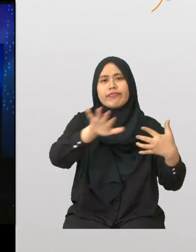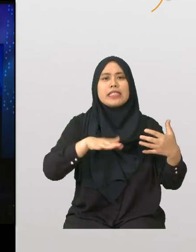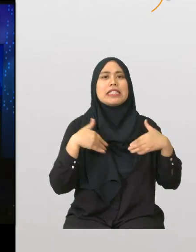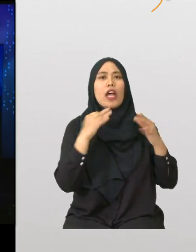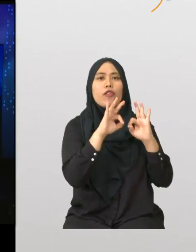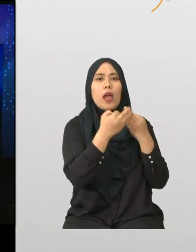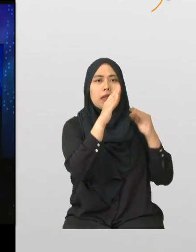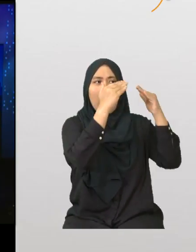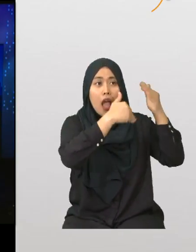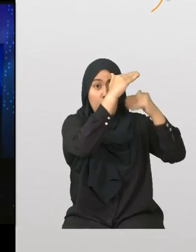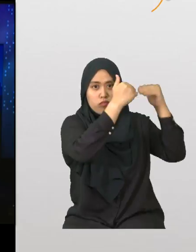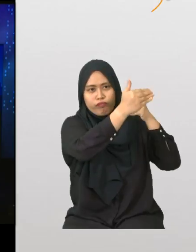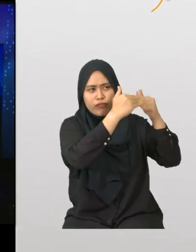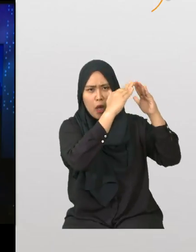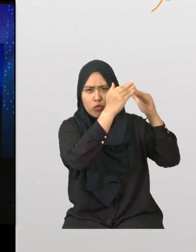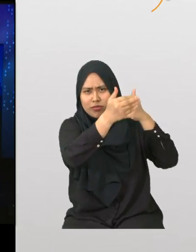nearby.